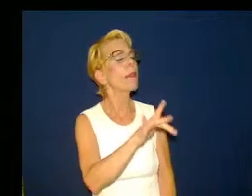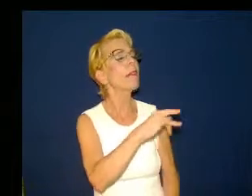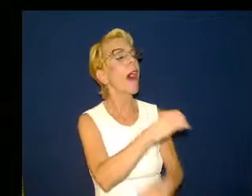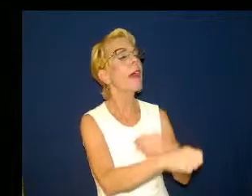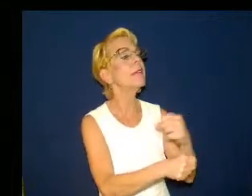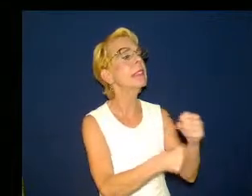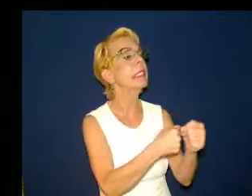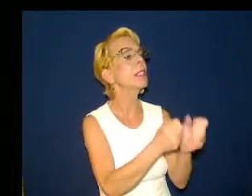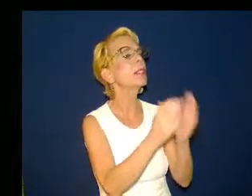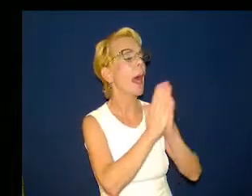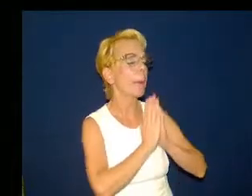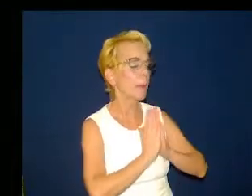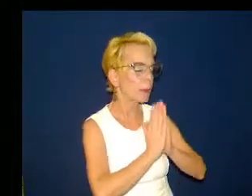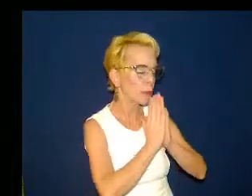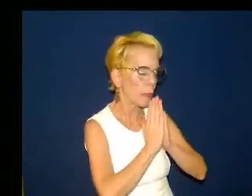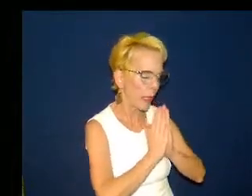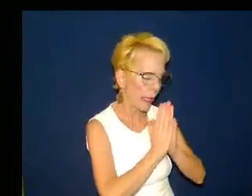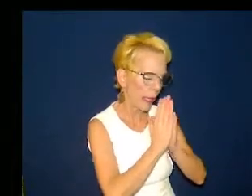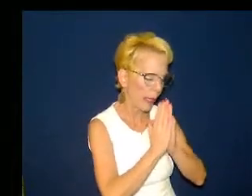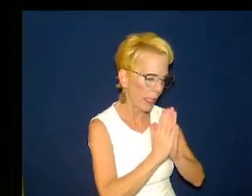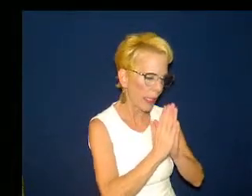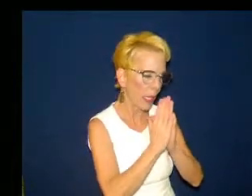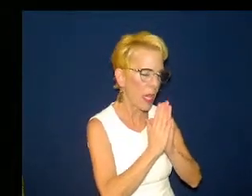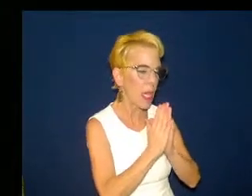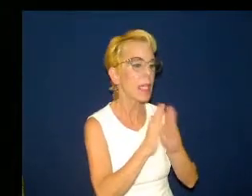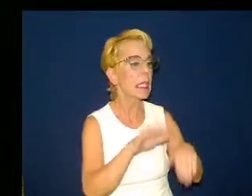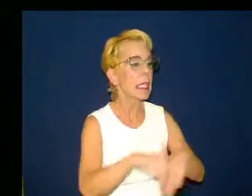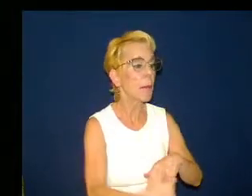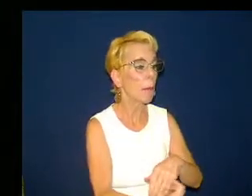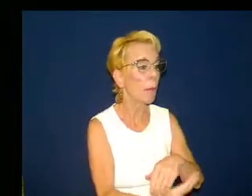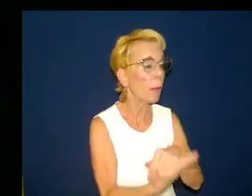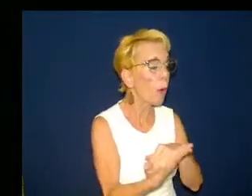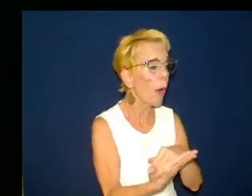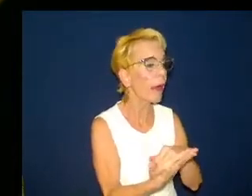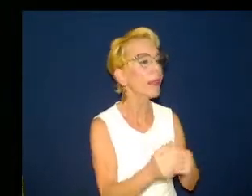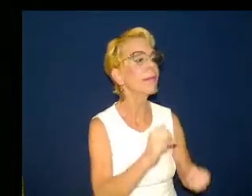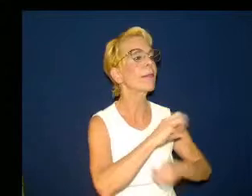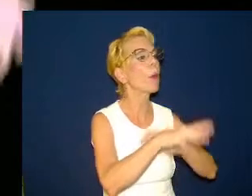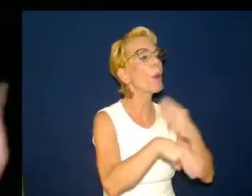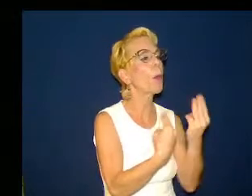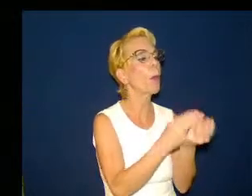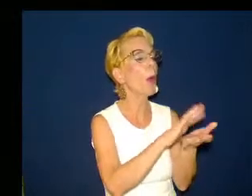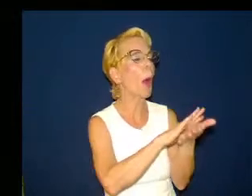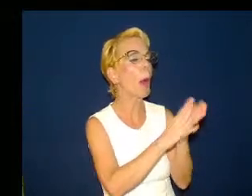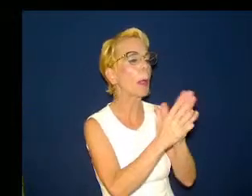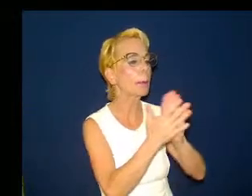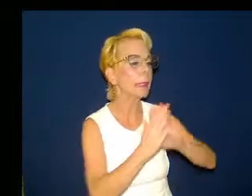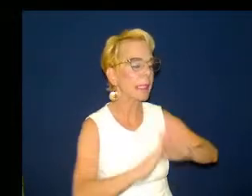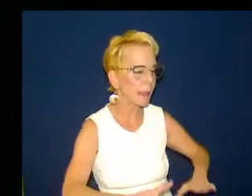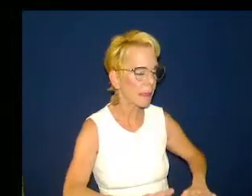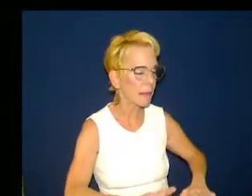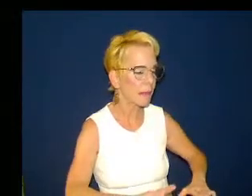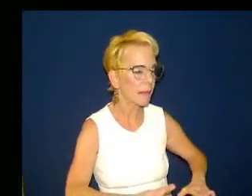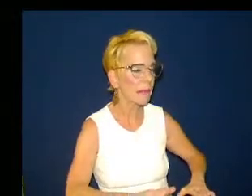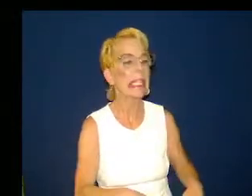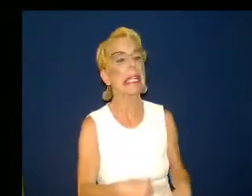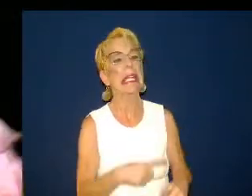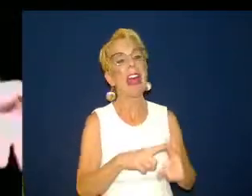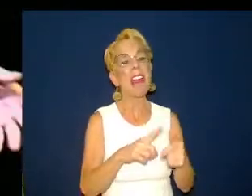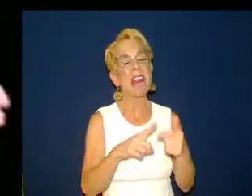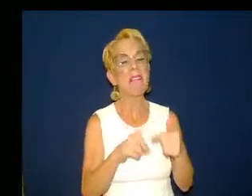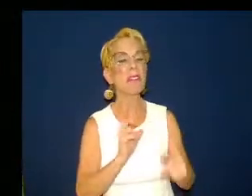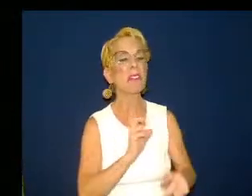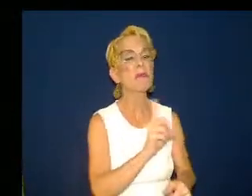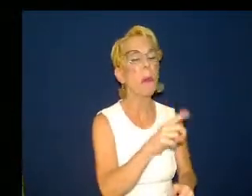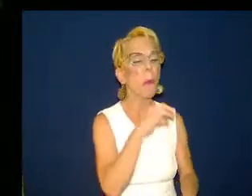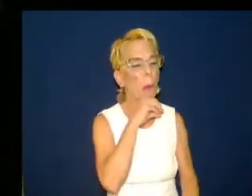the brotherhood of man and for world peace. And then I go home and I have a cup of tea. And then I come